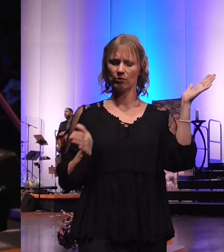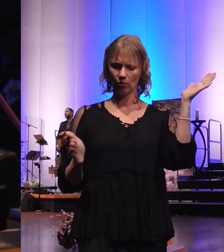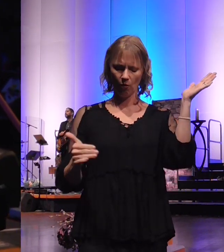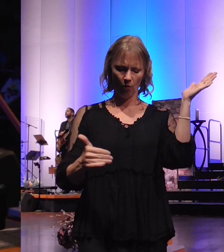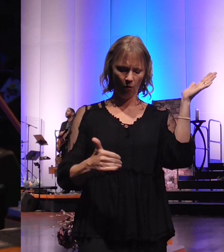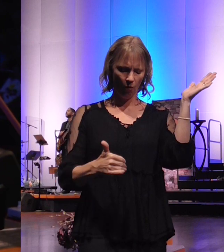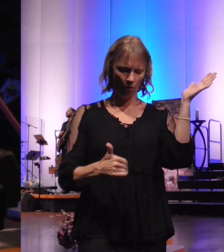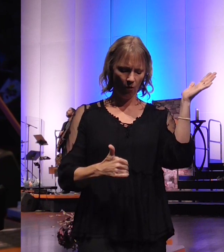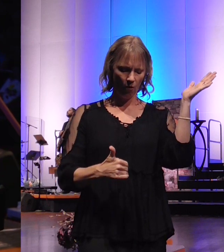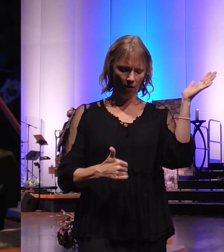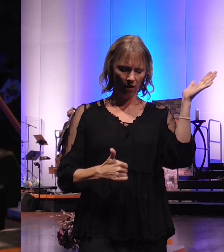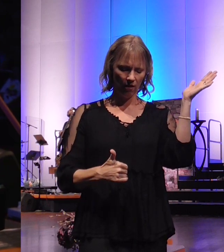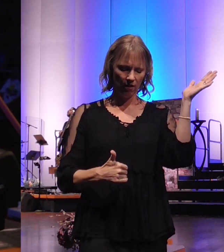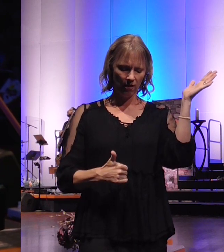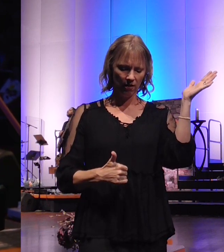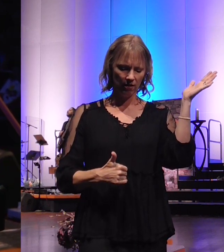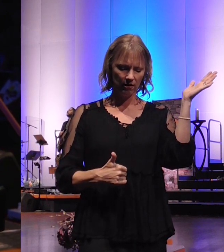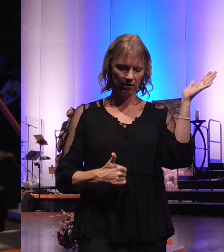my soul.